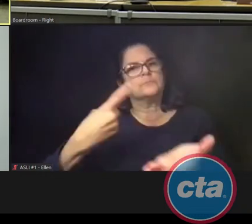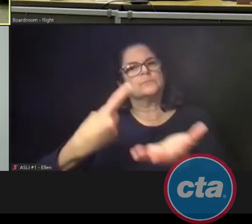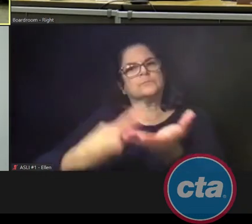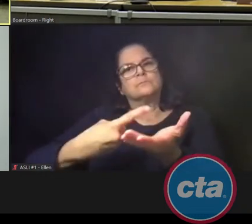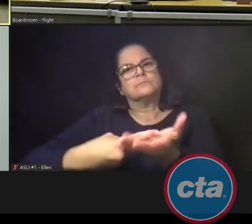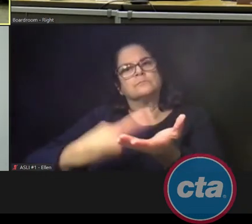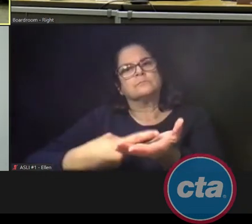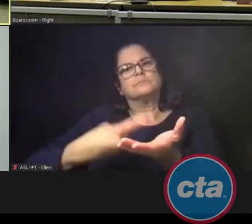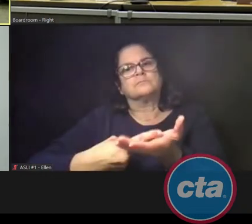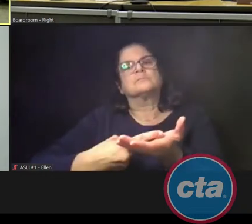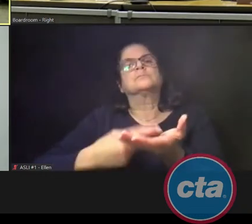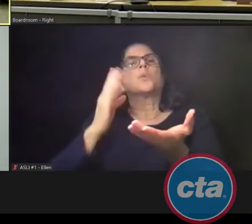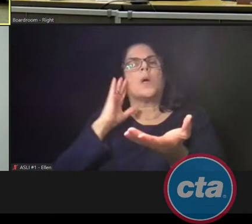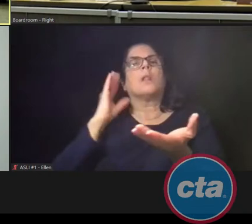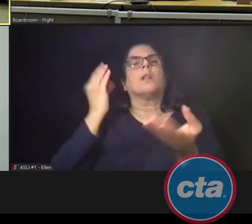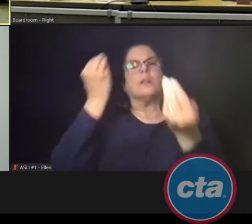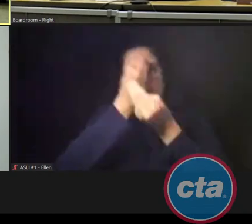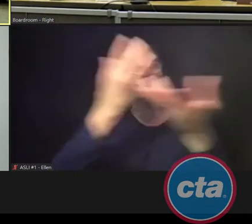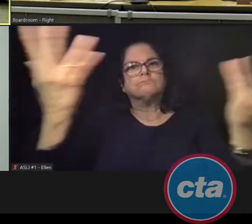discussions at this time.